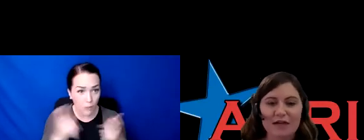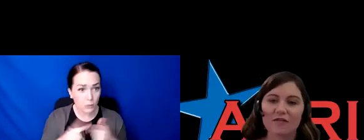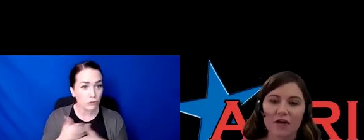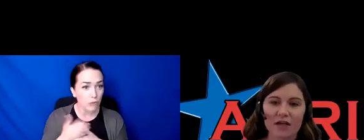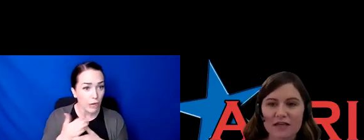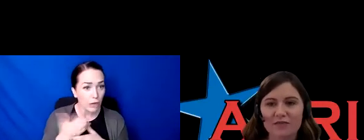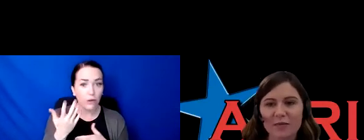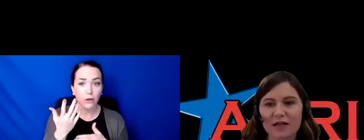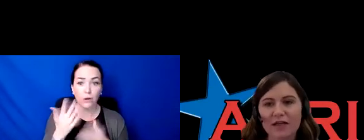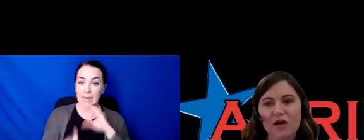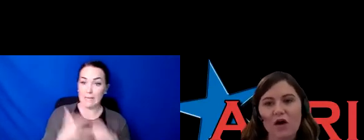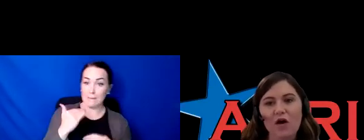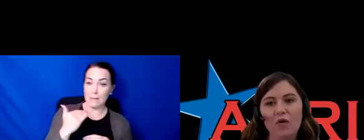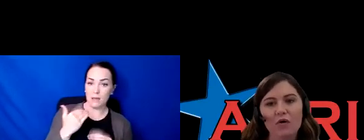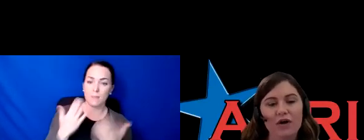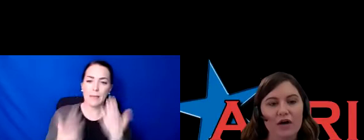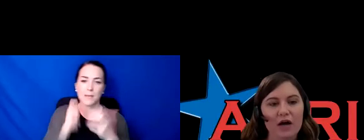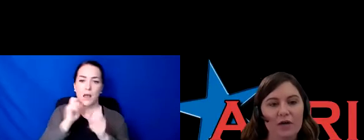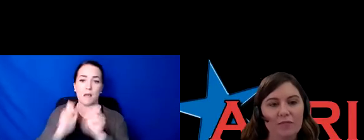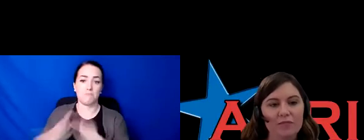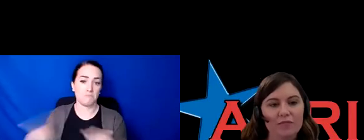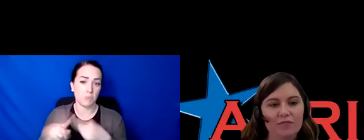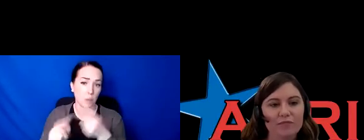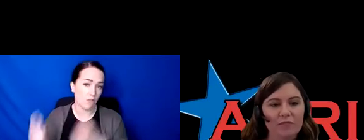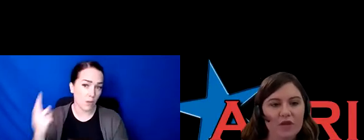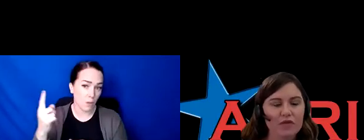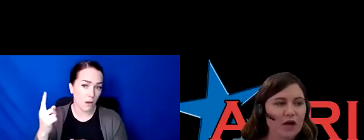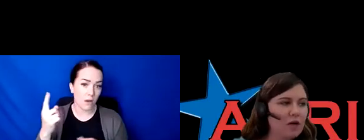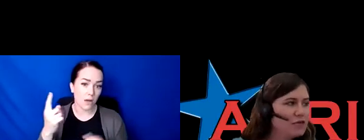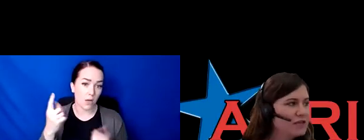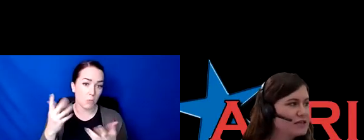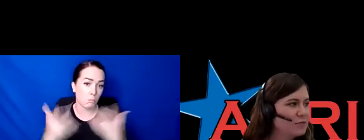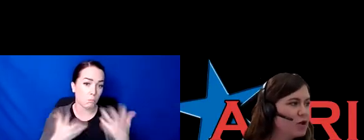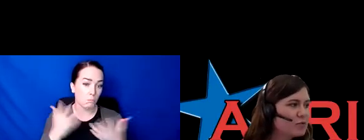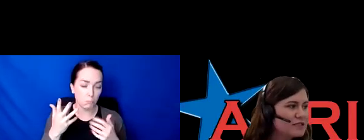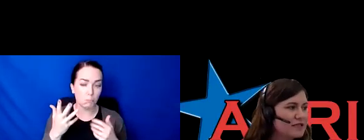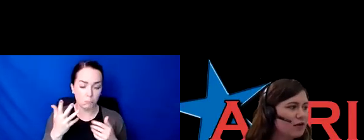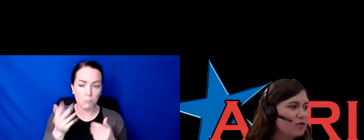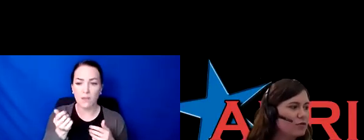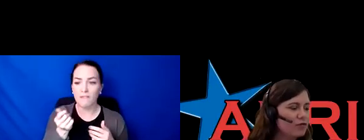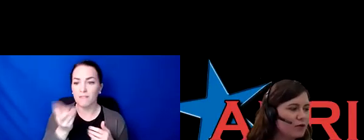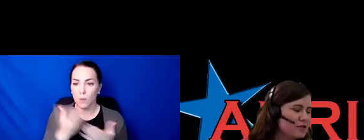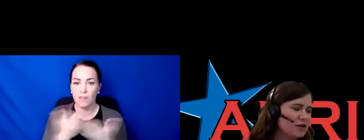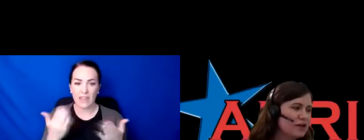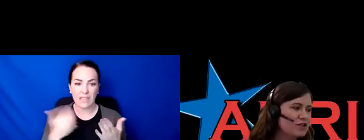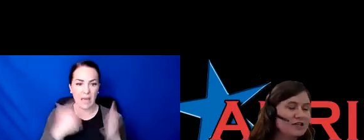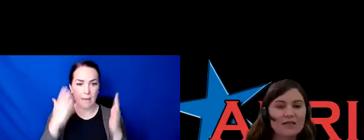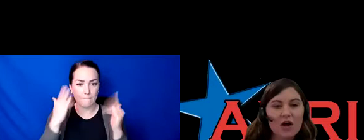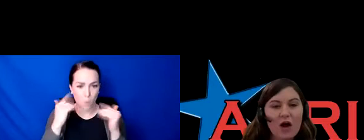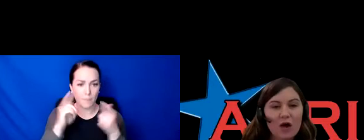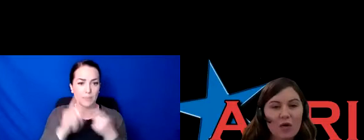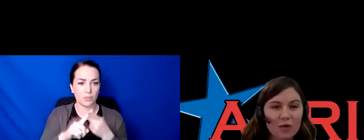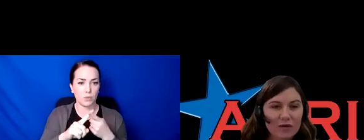because that might not have gone out to everybody, or the couple of things that I'm hoping to get out before we get started actually